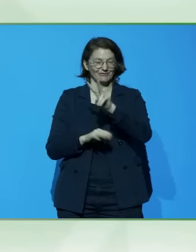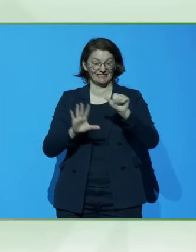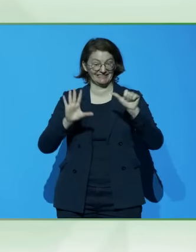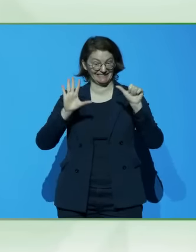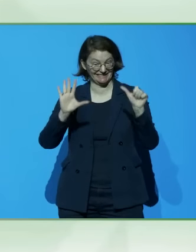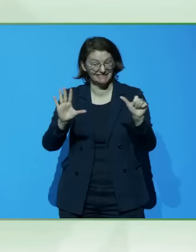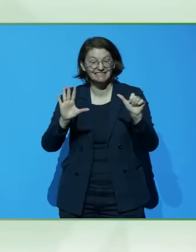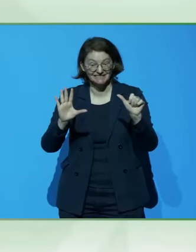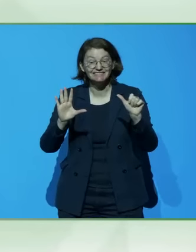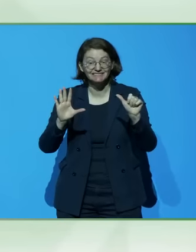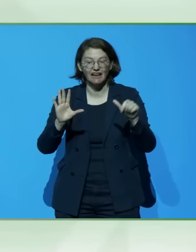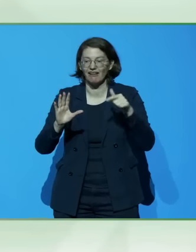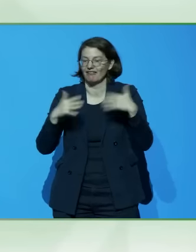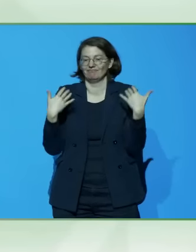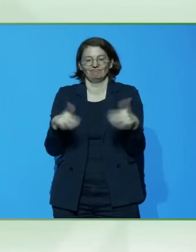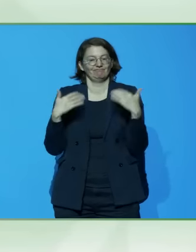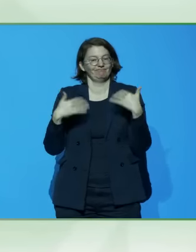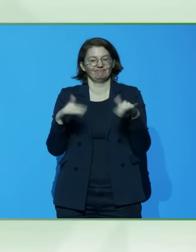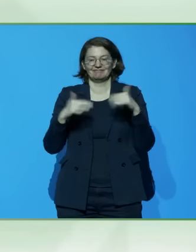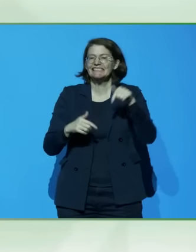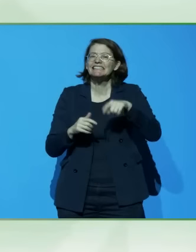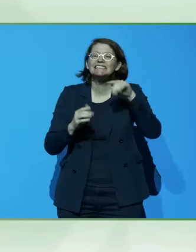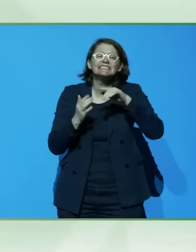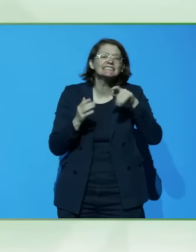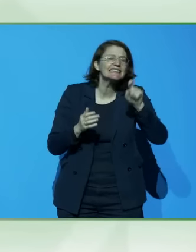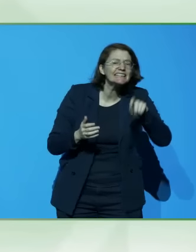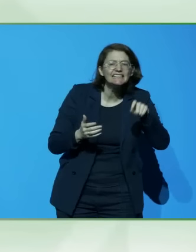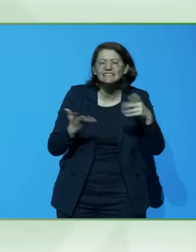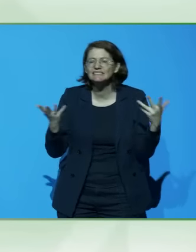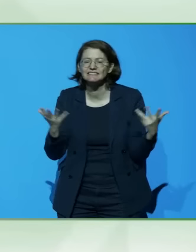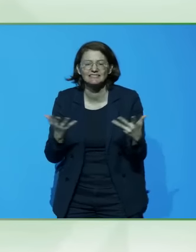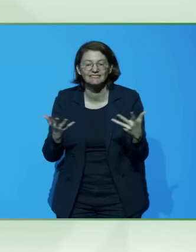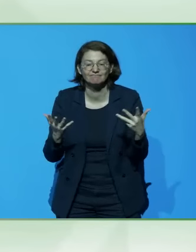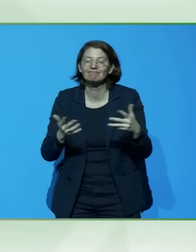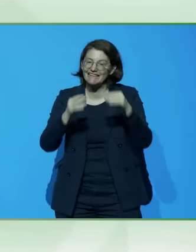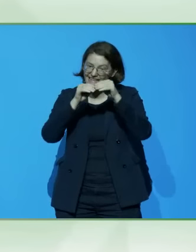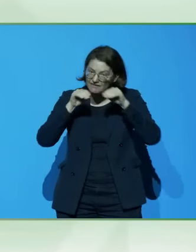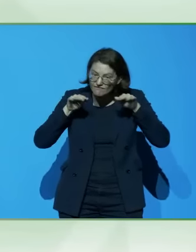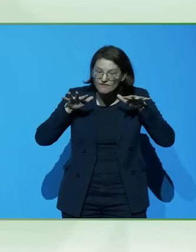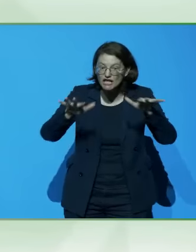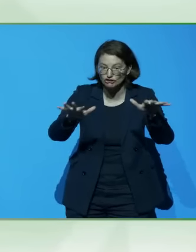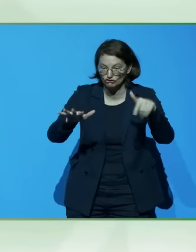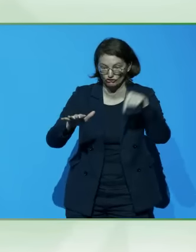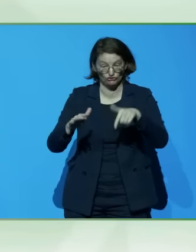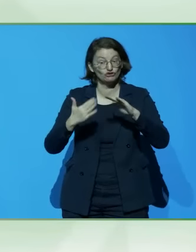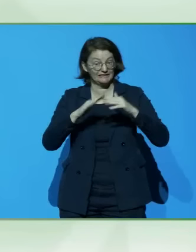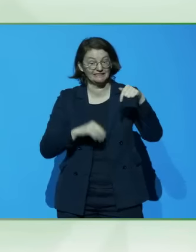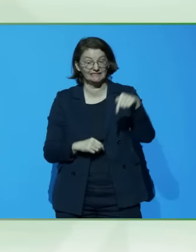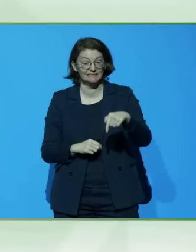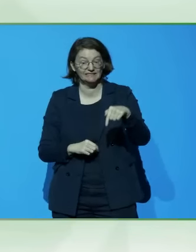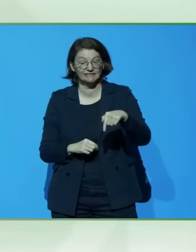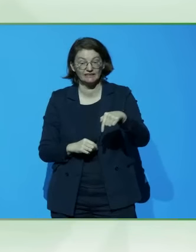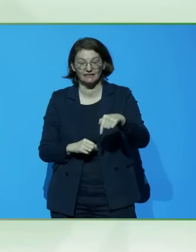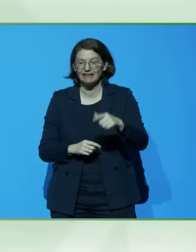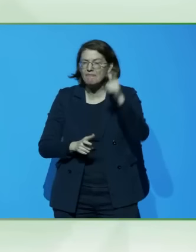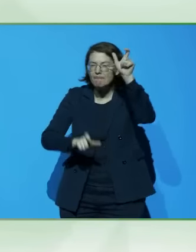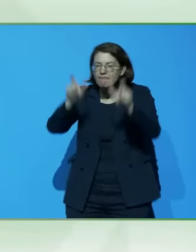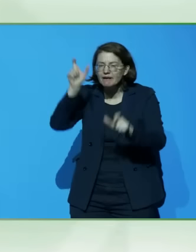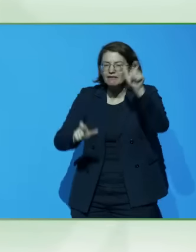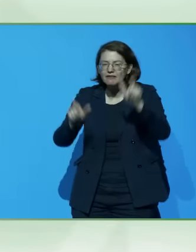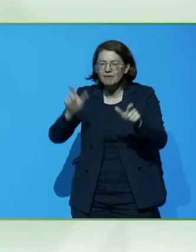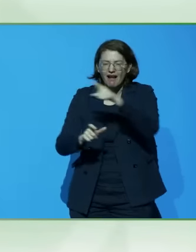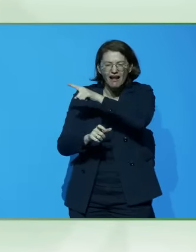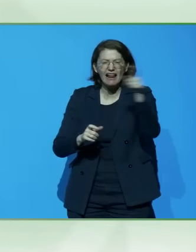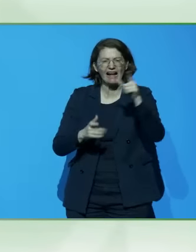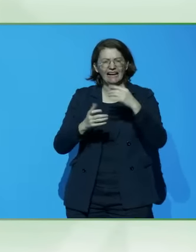around you, you'll see our volunteers in the green volunteer vests who are doing exactly that. And I have a new best friend I would like to ask onto